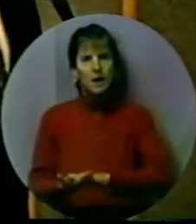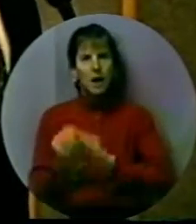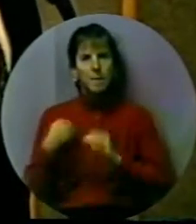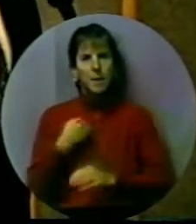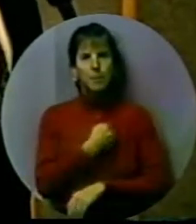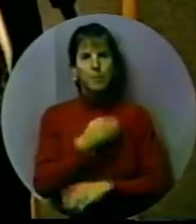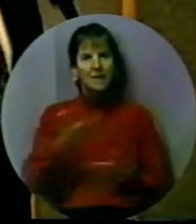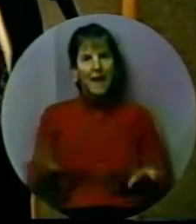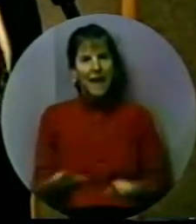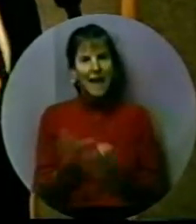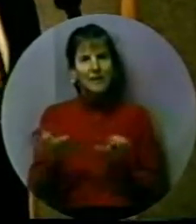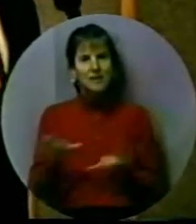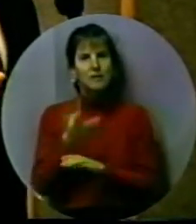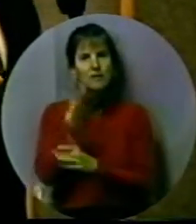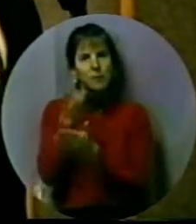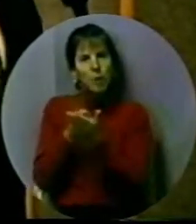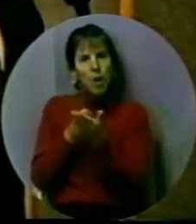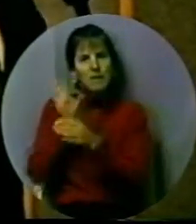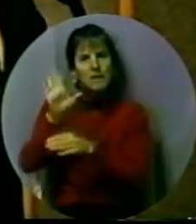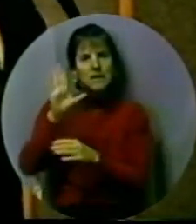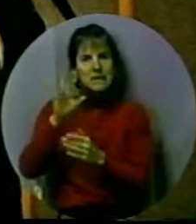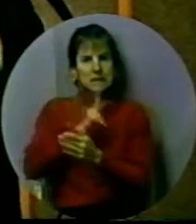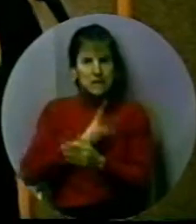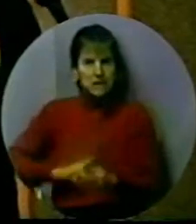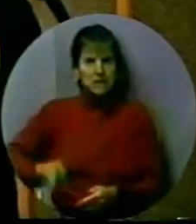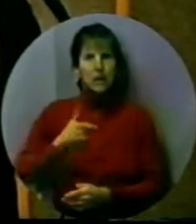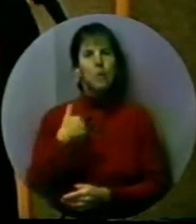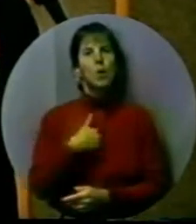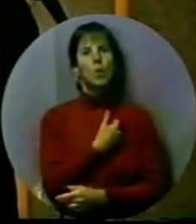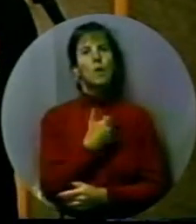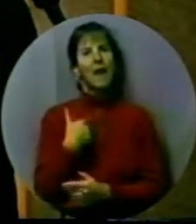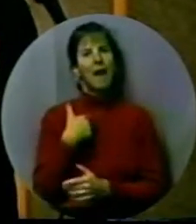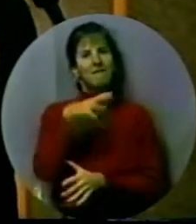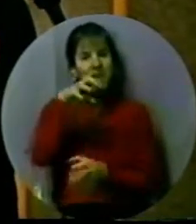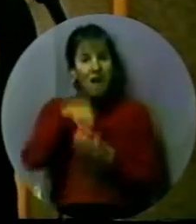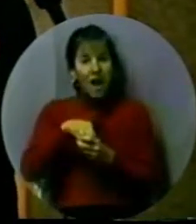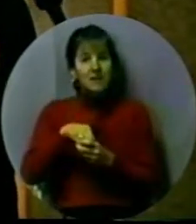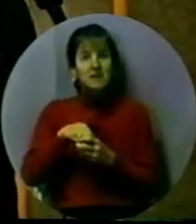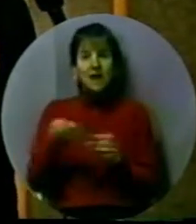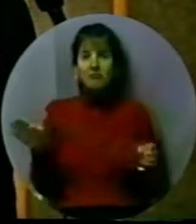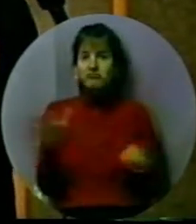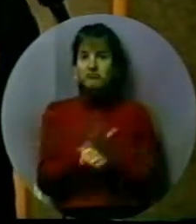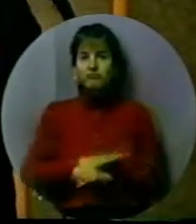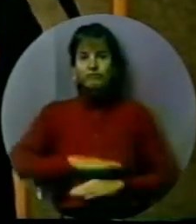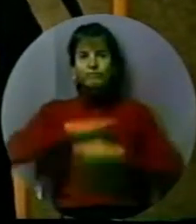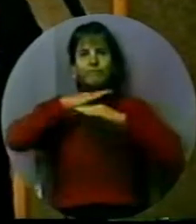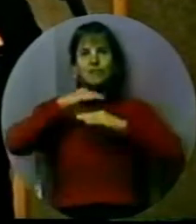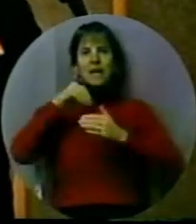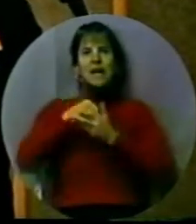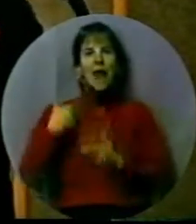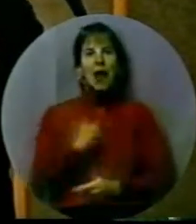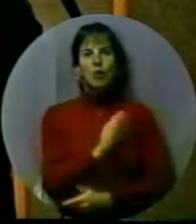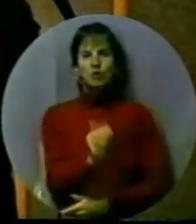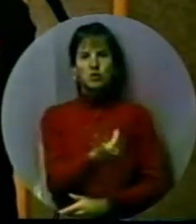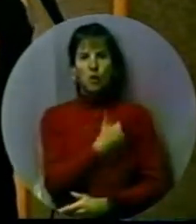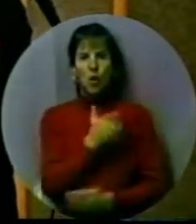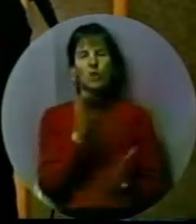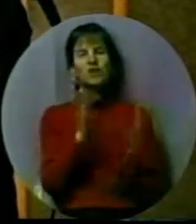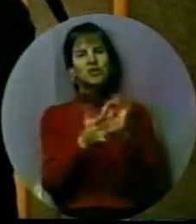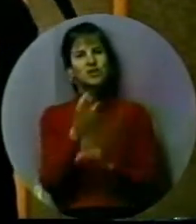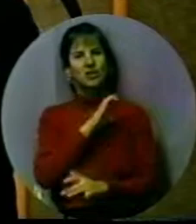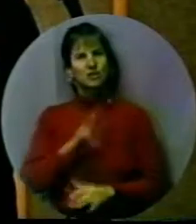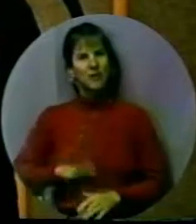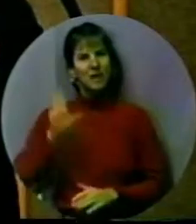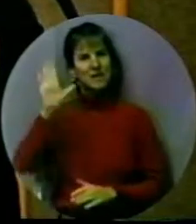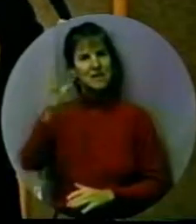members actively of his kingdom, and because we have content in our soul, Jesus Christ and his